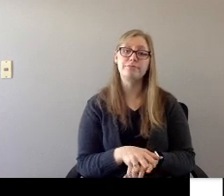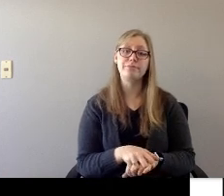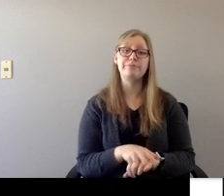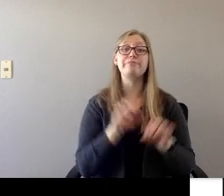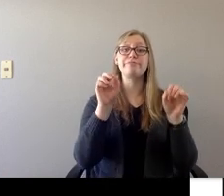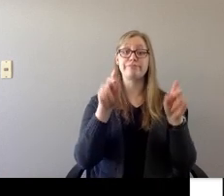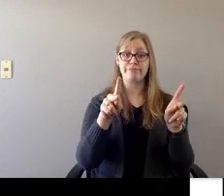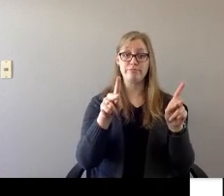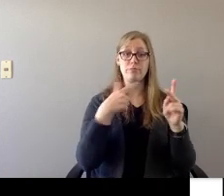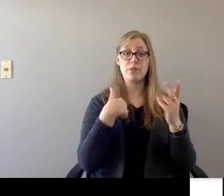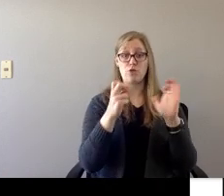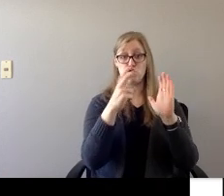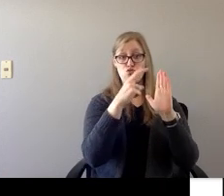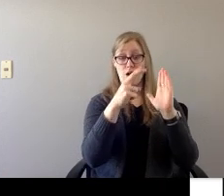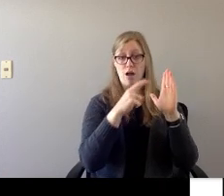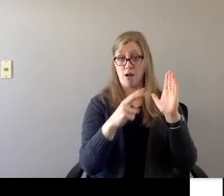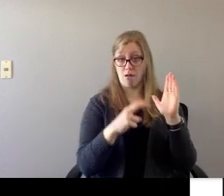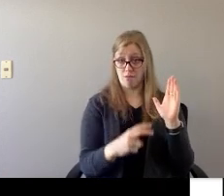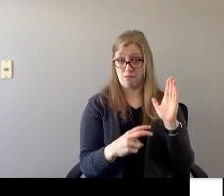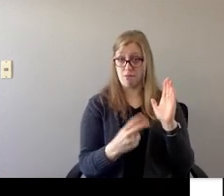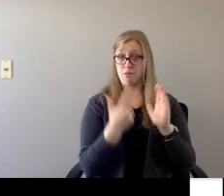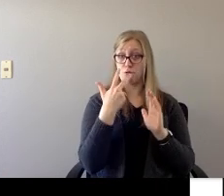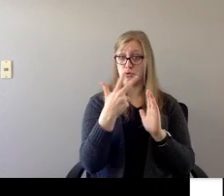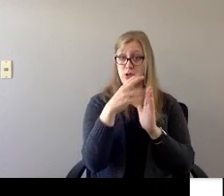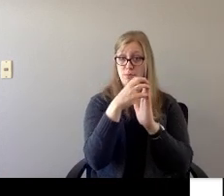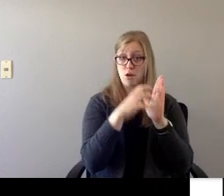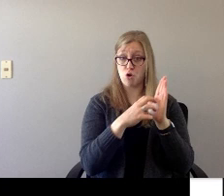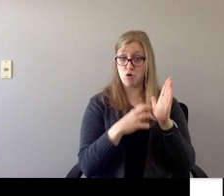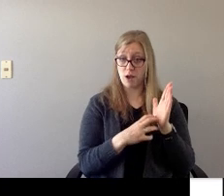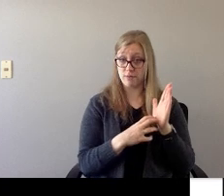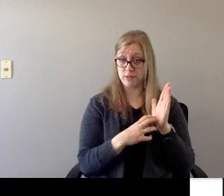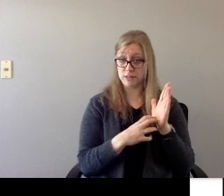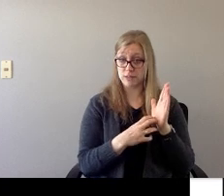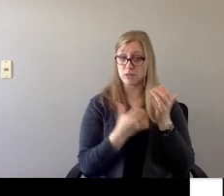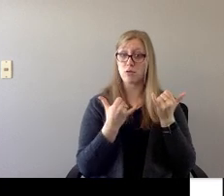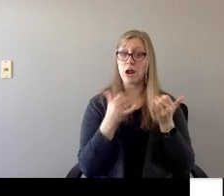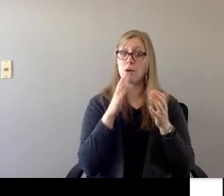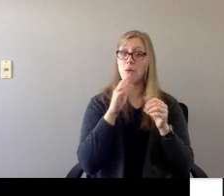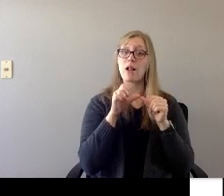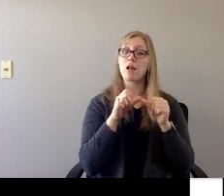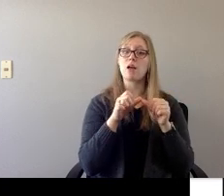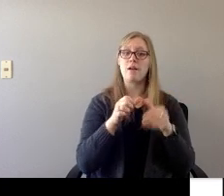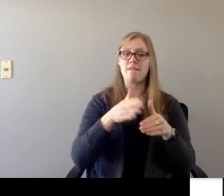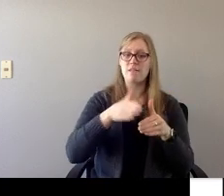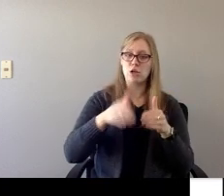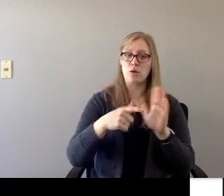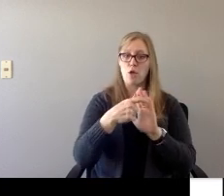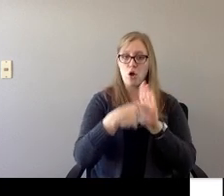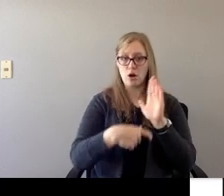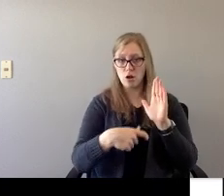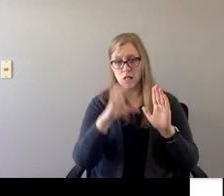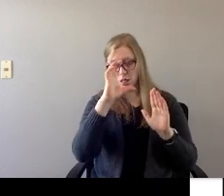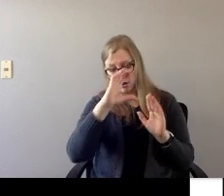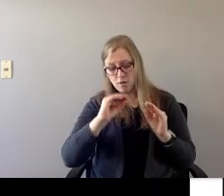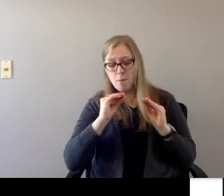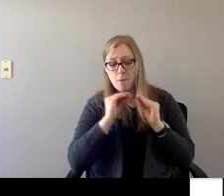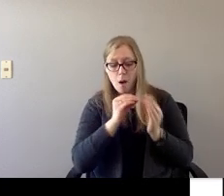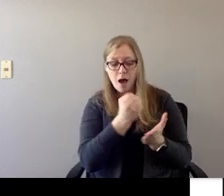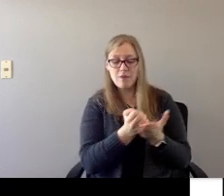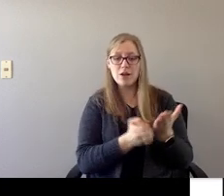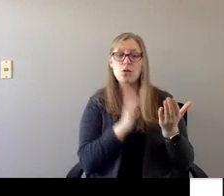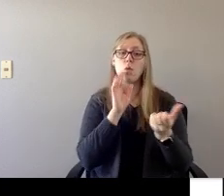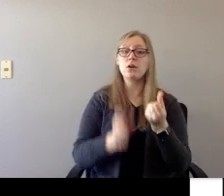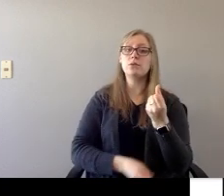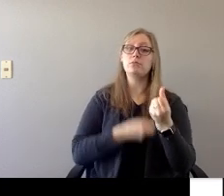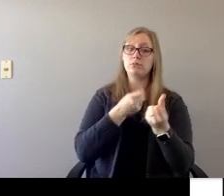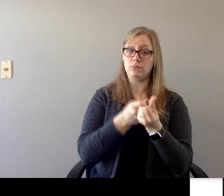Okay, so I've read my first 3 paragraphs, and I'm going to continue and just finish up this article and look for